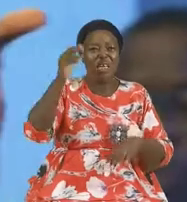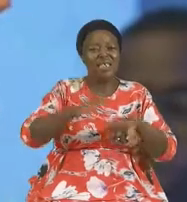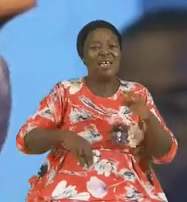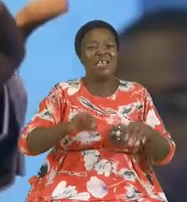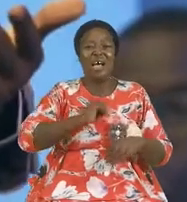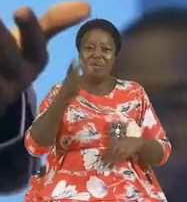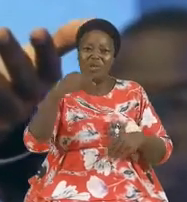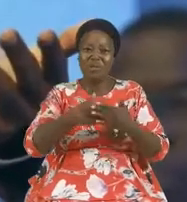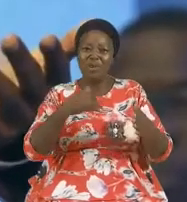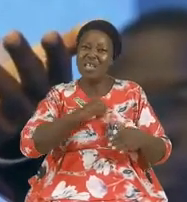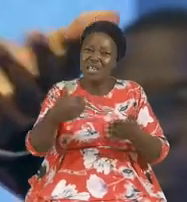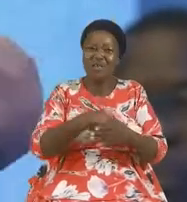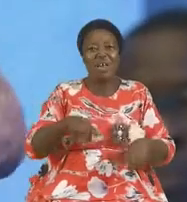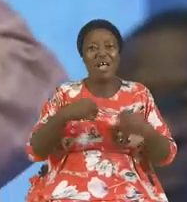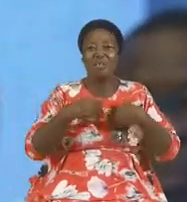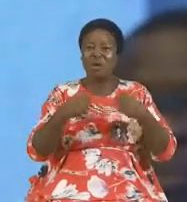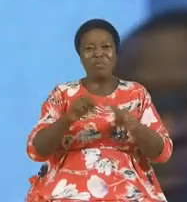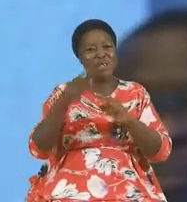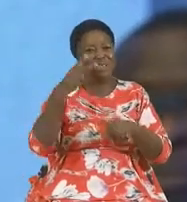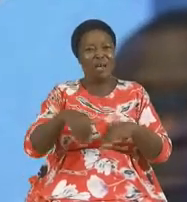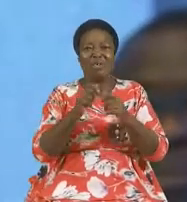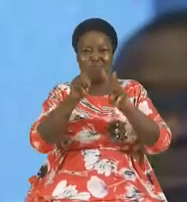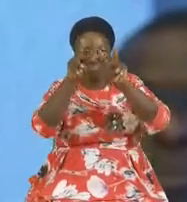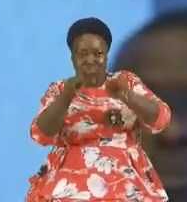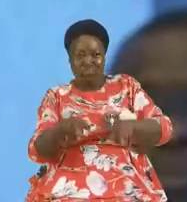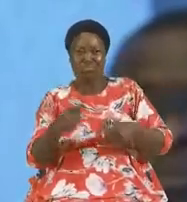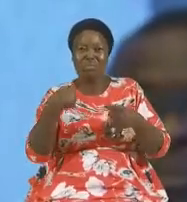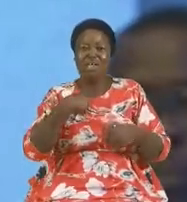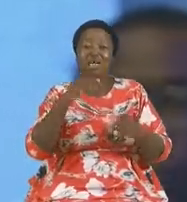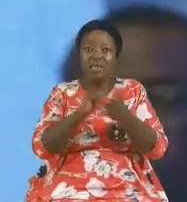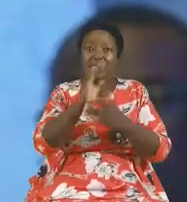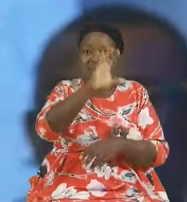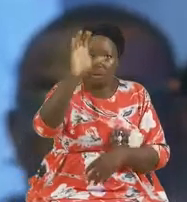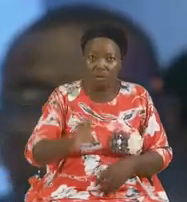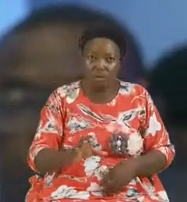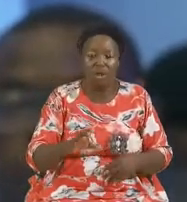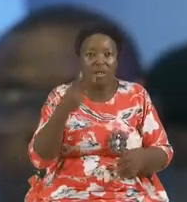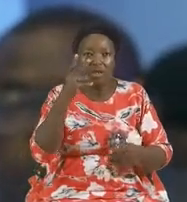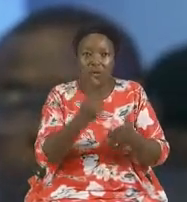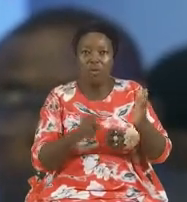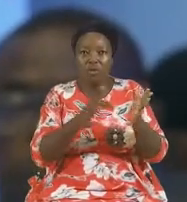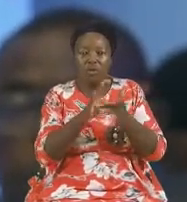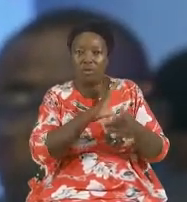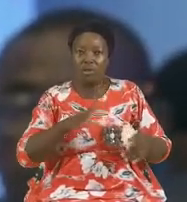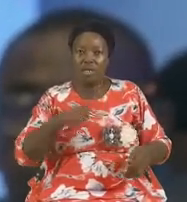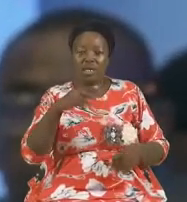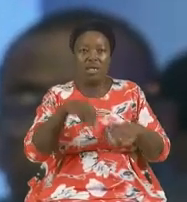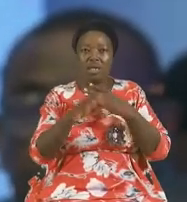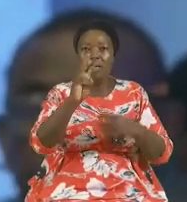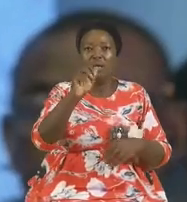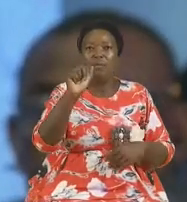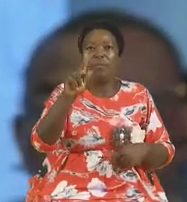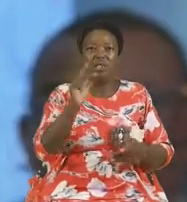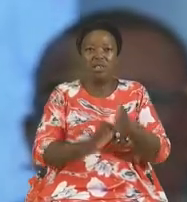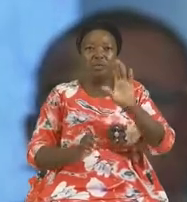I'm better than I was before. A new life has come. And look at the way they're looking at me. That's the cross. Look